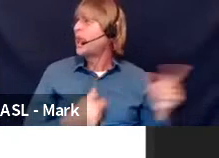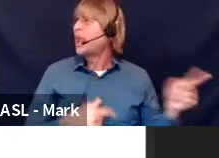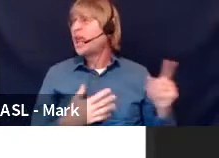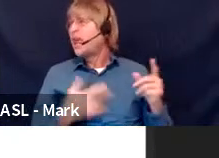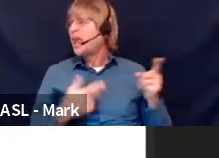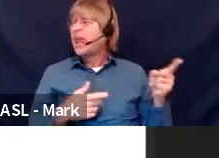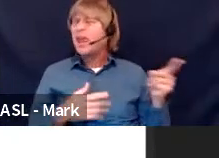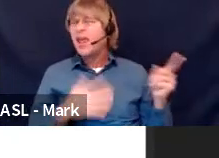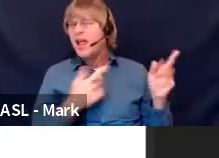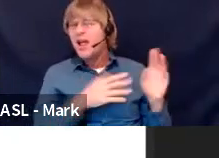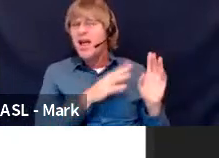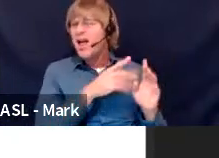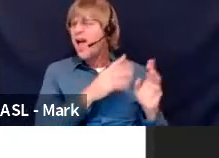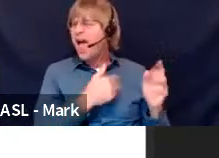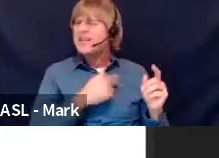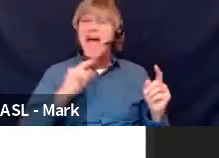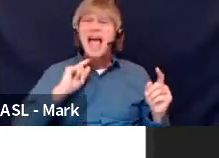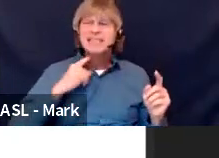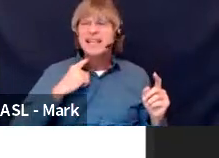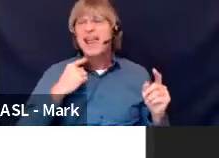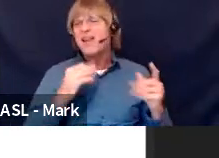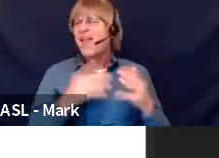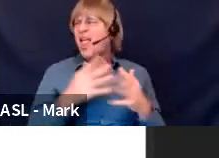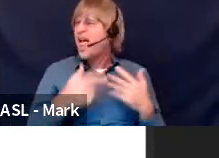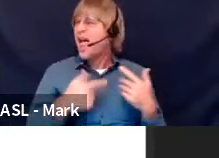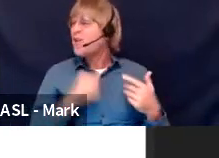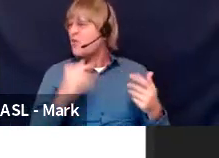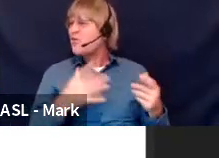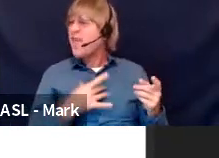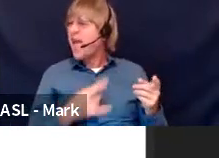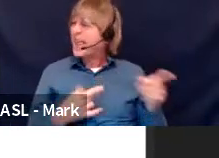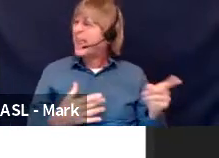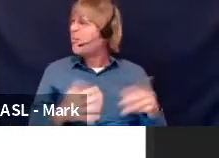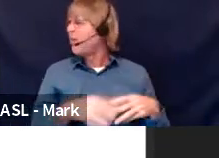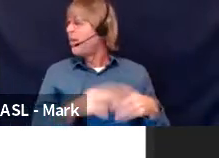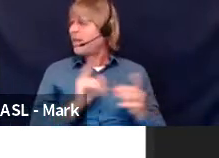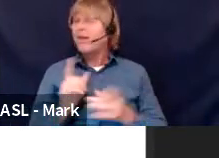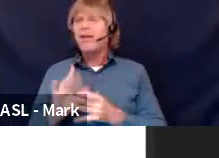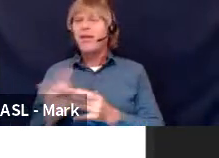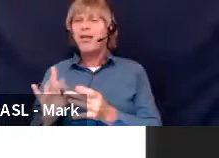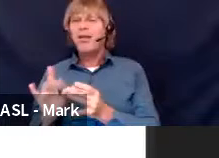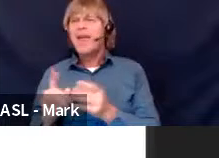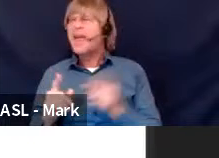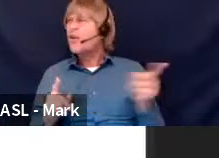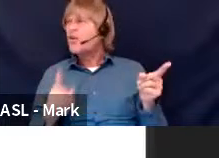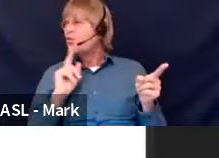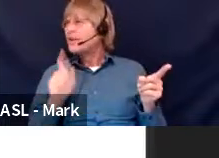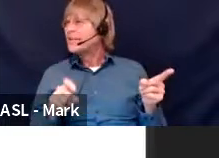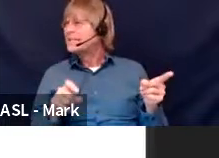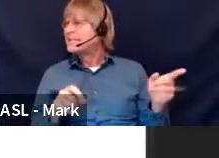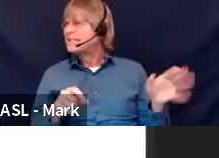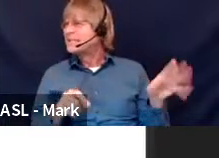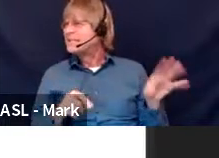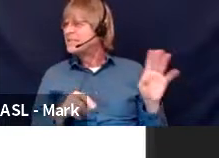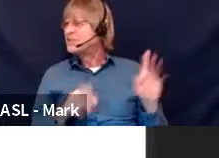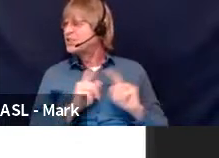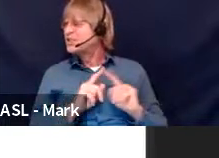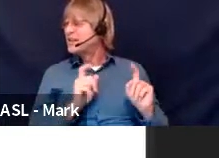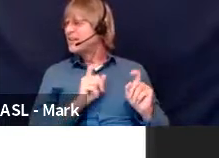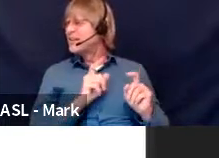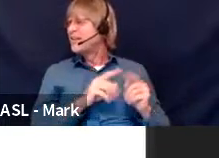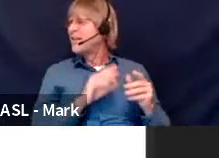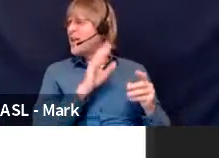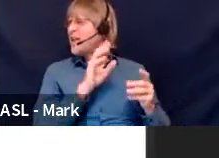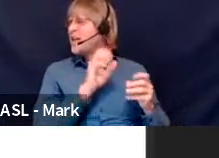you know, he has this accent and, you know, I don't really like him. He just really needs to get in touch with his inner